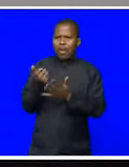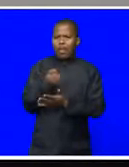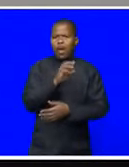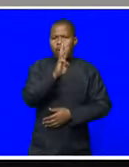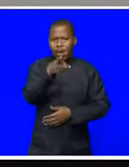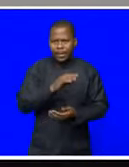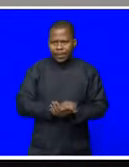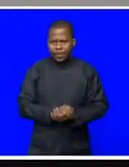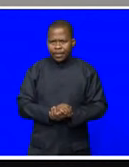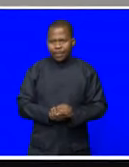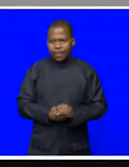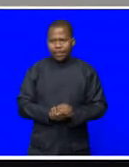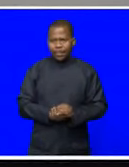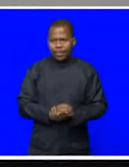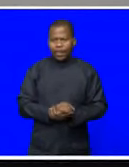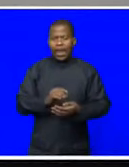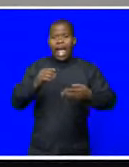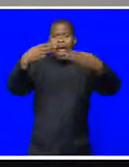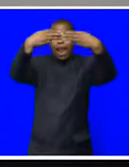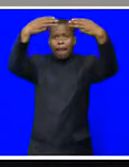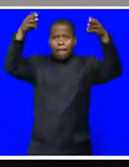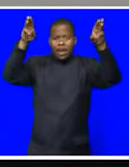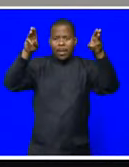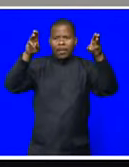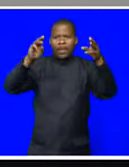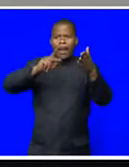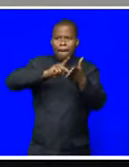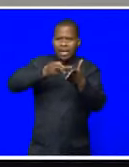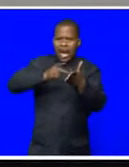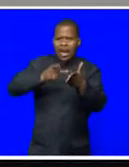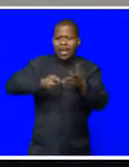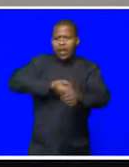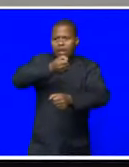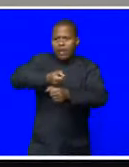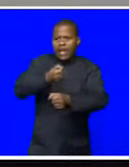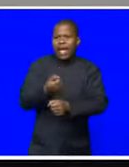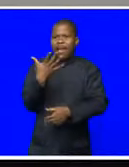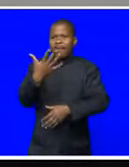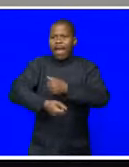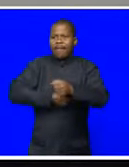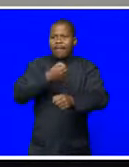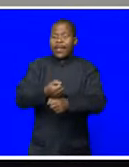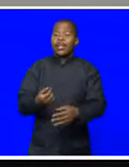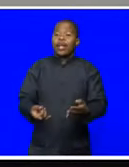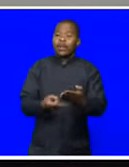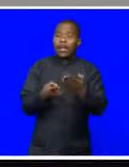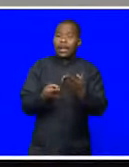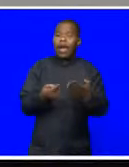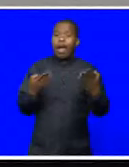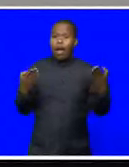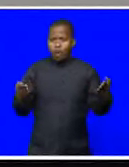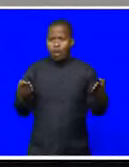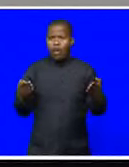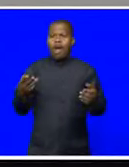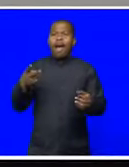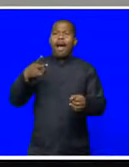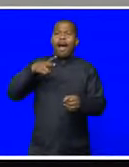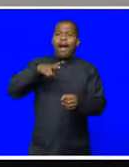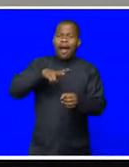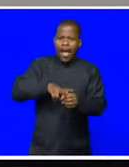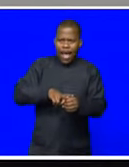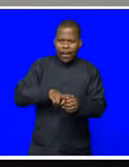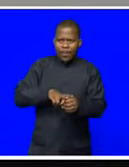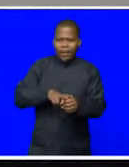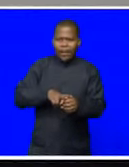that is about to be launched, if effectively implemented, will enhance the regulatory and fiscal